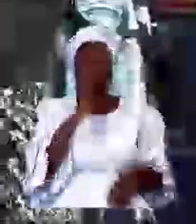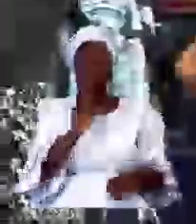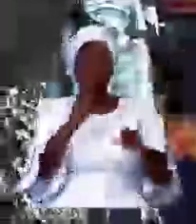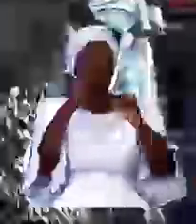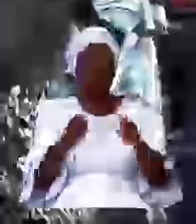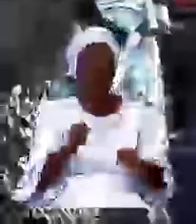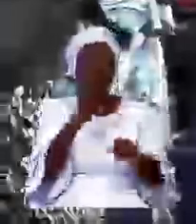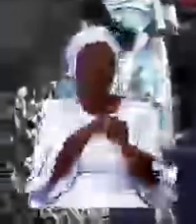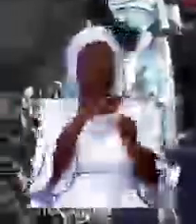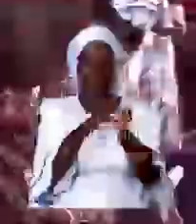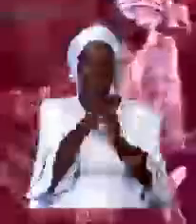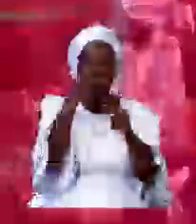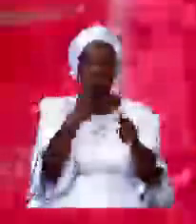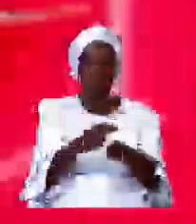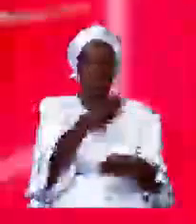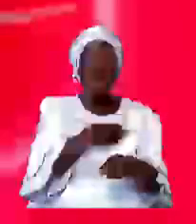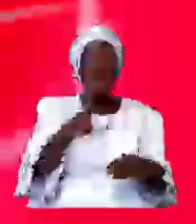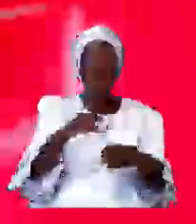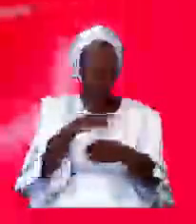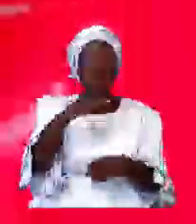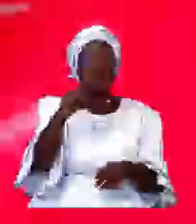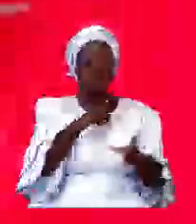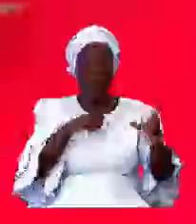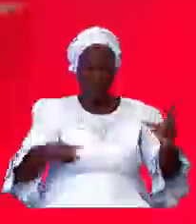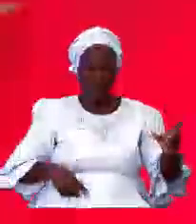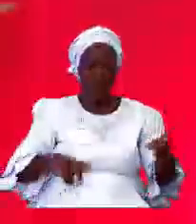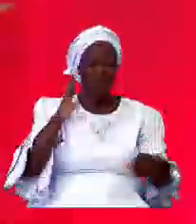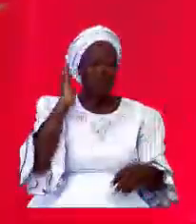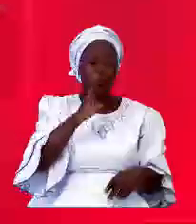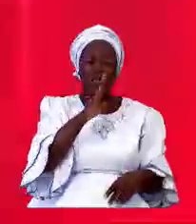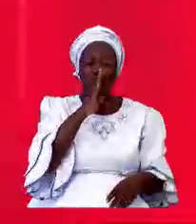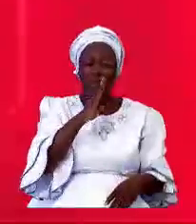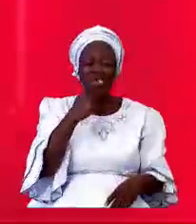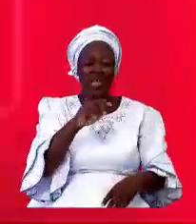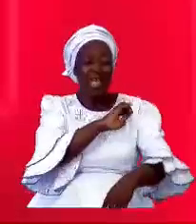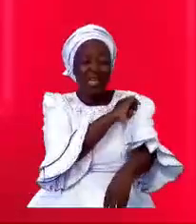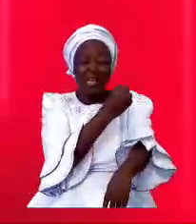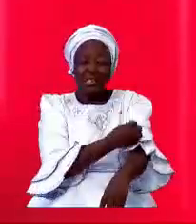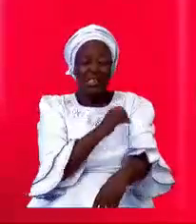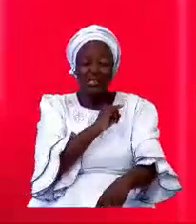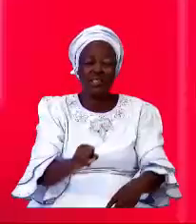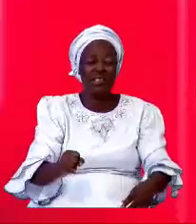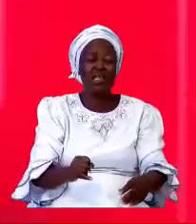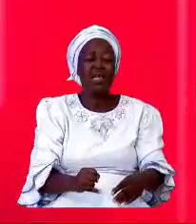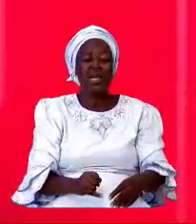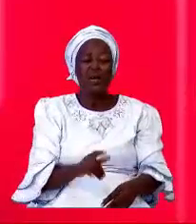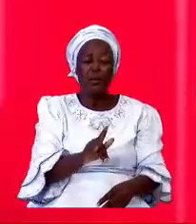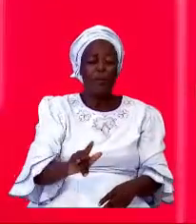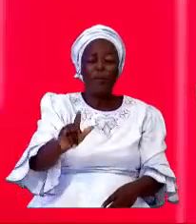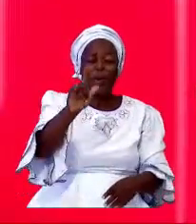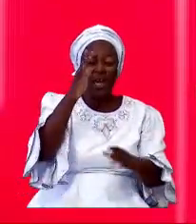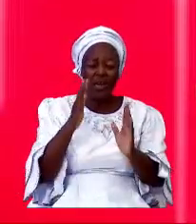The joy of the Lord will be your strength. And the Spirit of the Lord will be